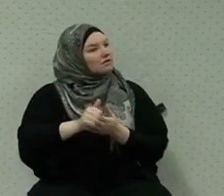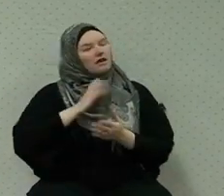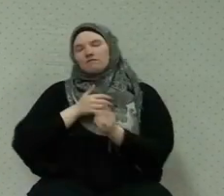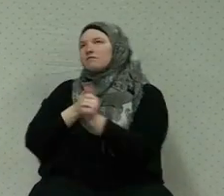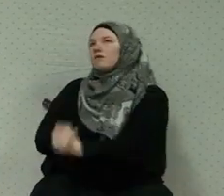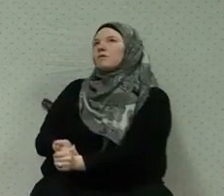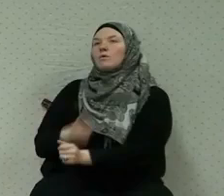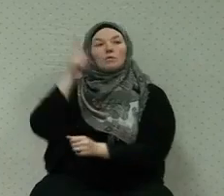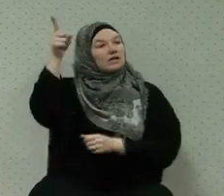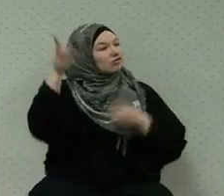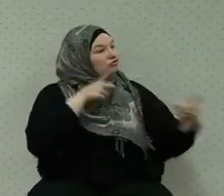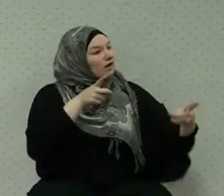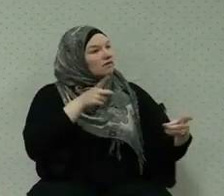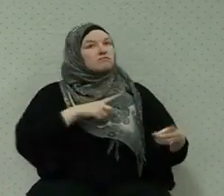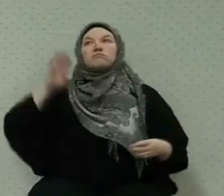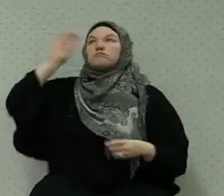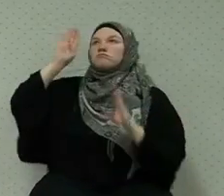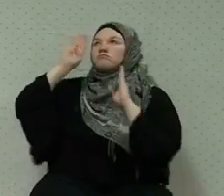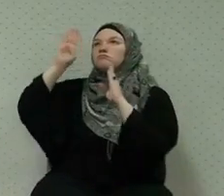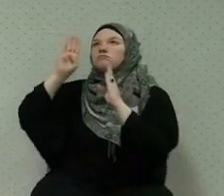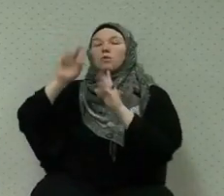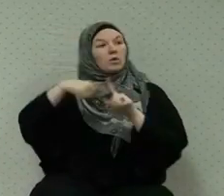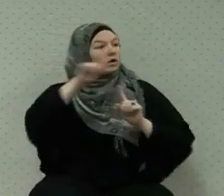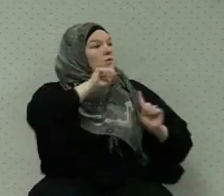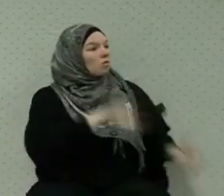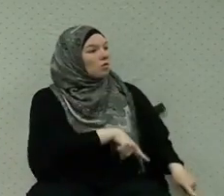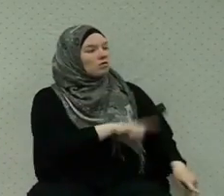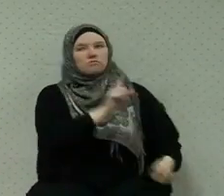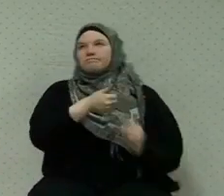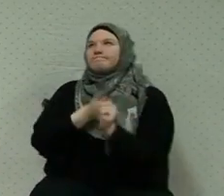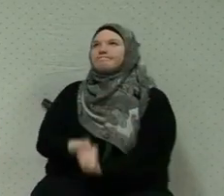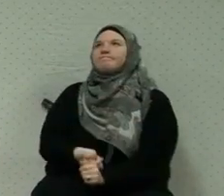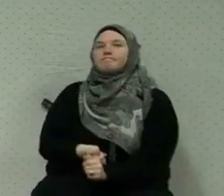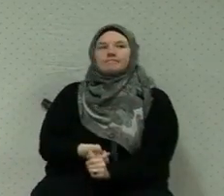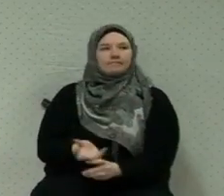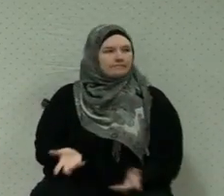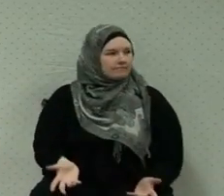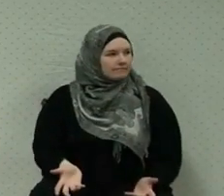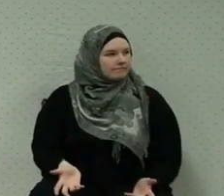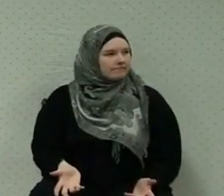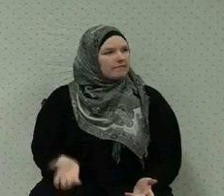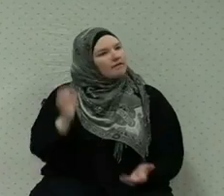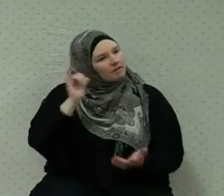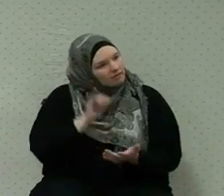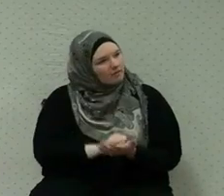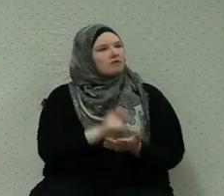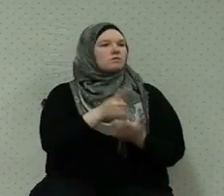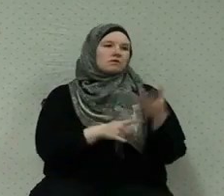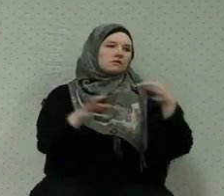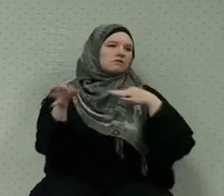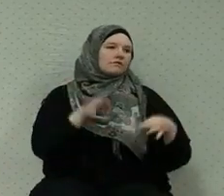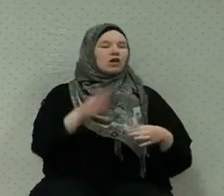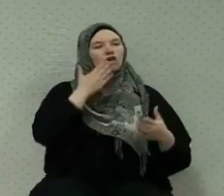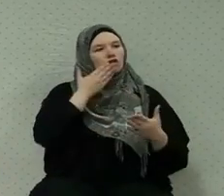He directs, you listen. When He orders, you obey. That is what defines a